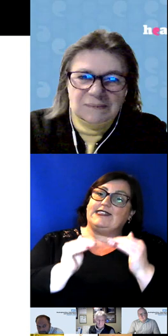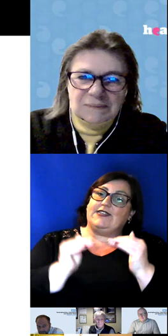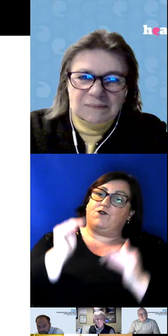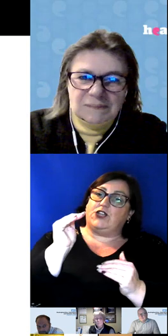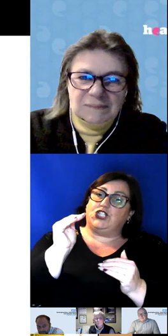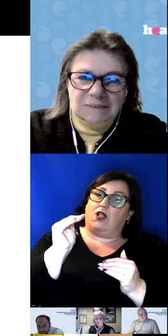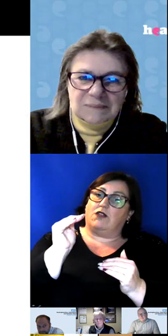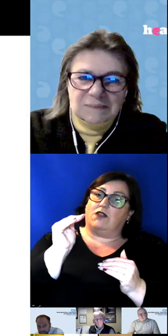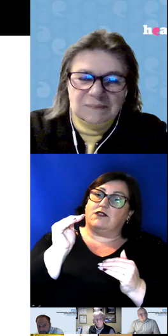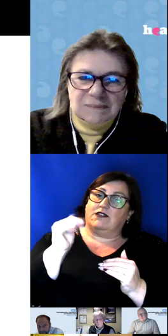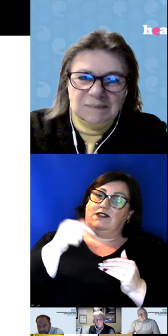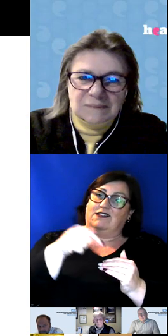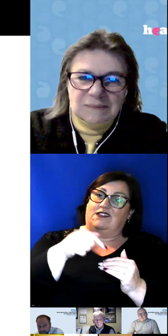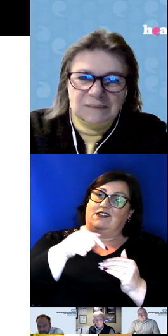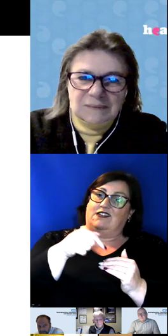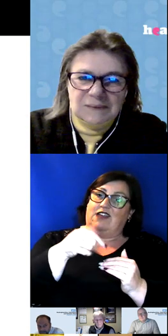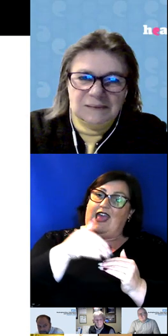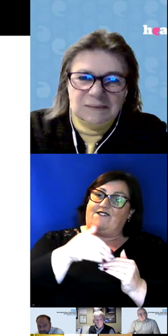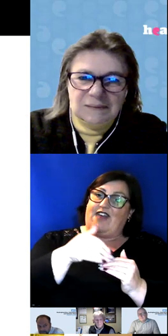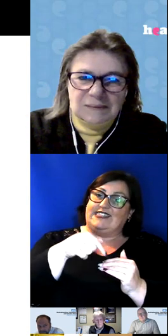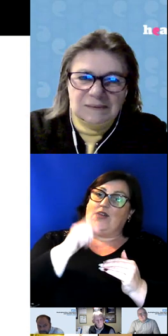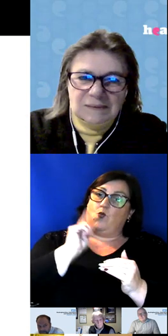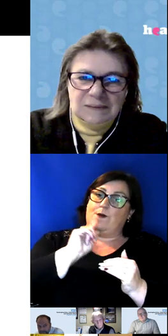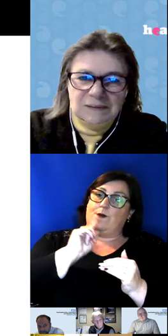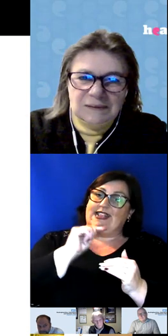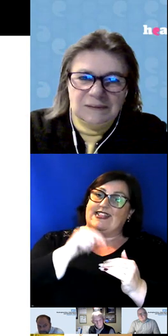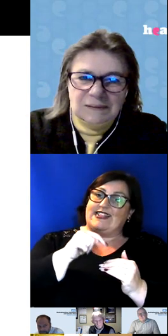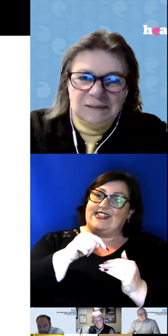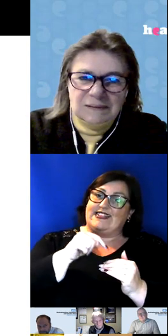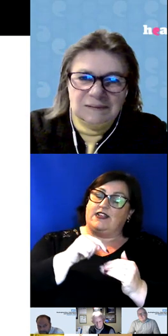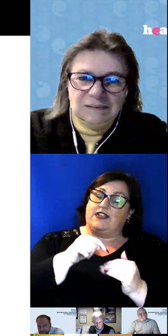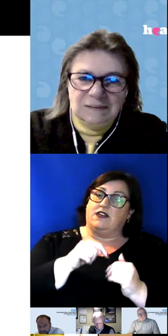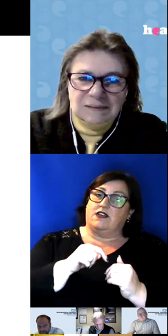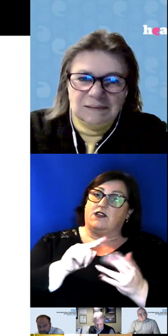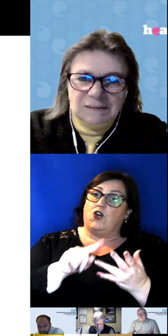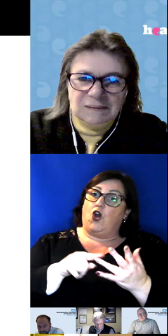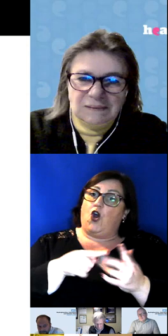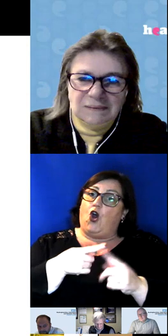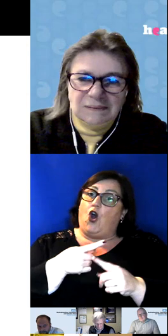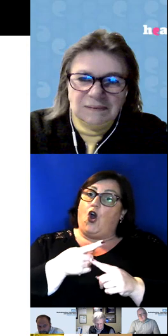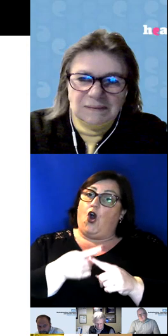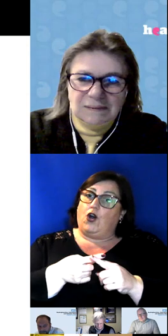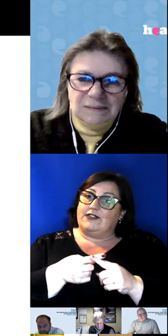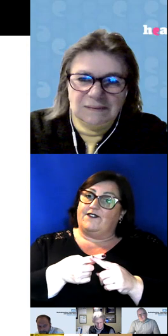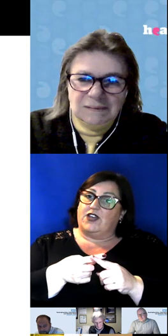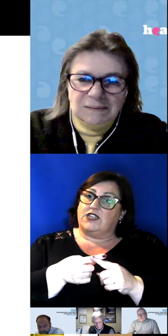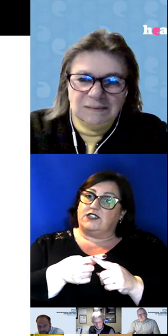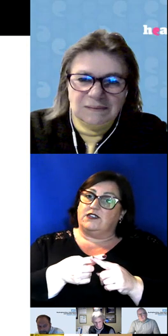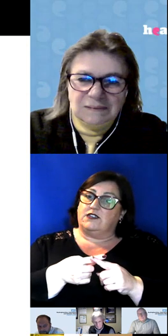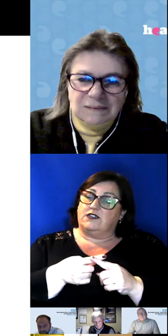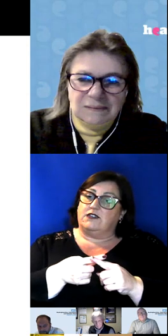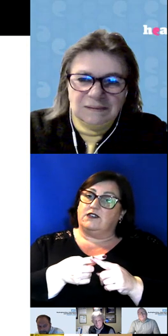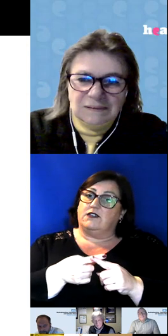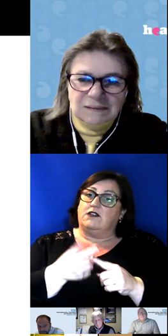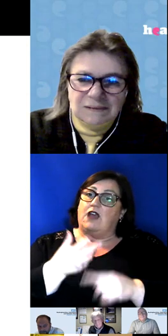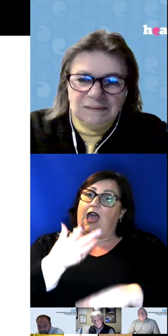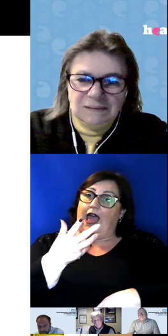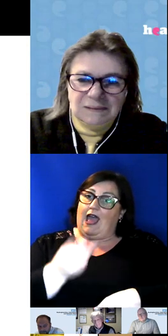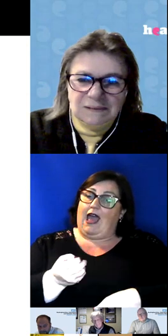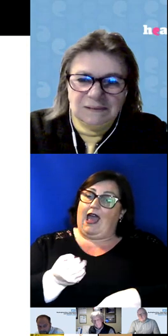example, the National Institute for Health Research in Oxford have a project in surgical innovation looking